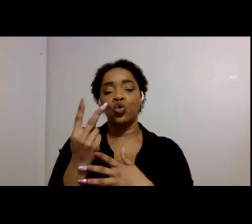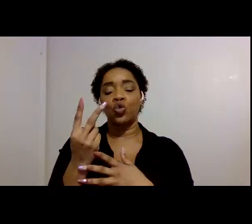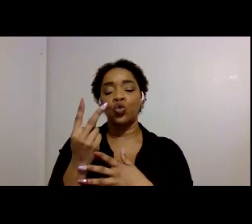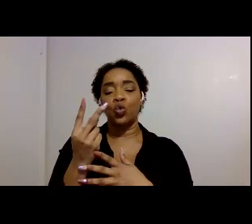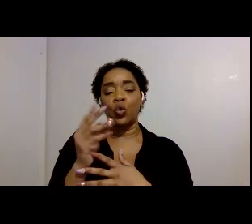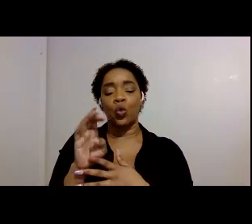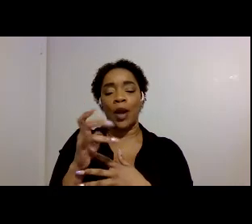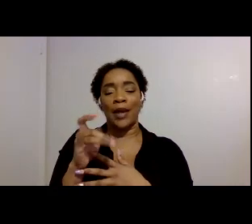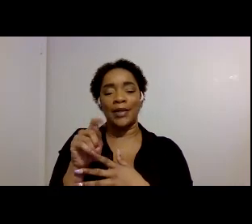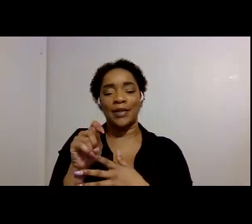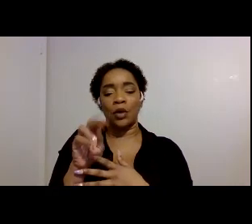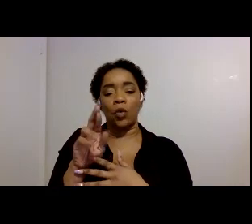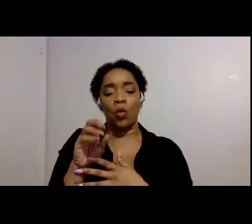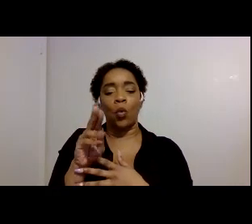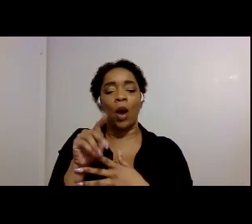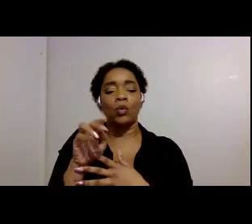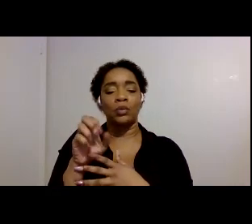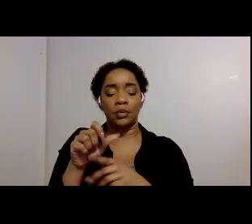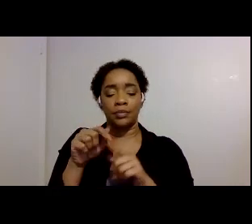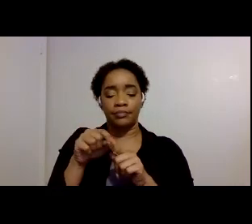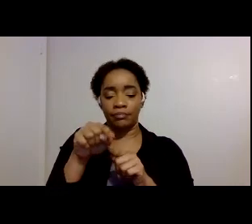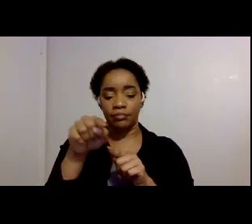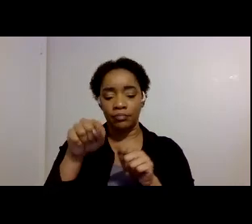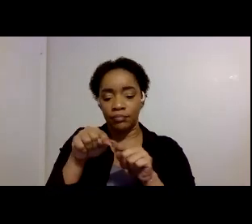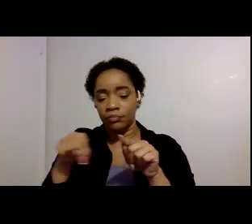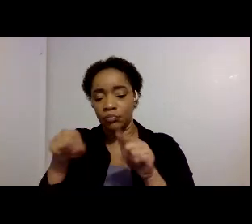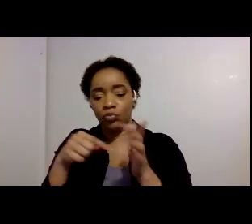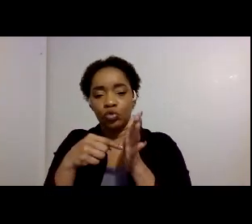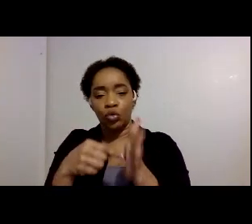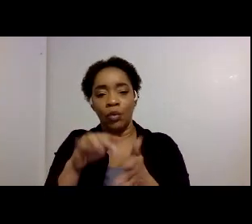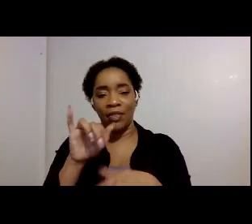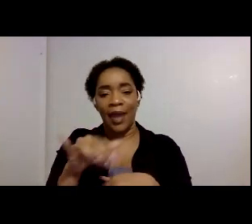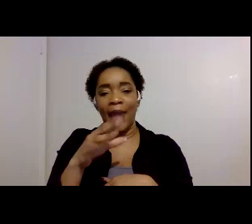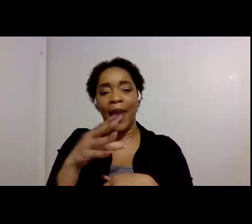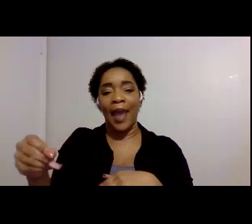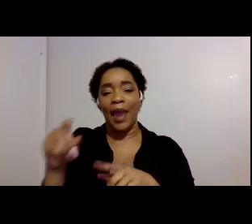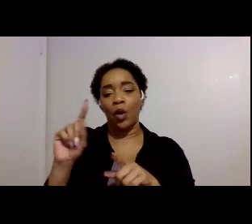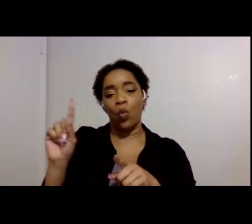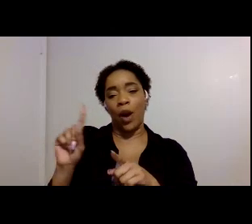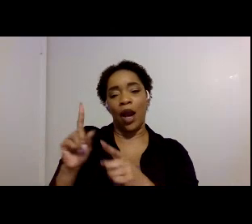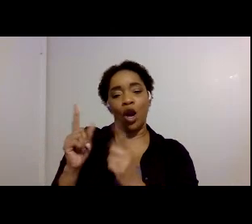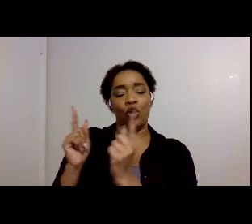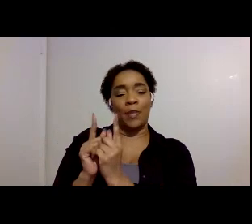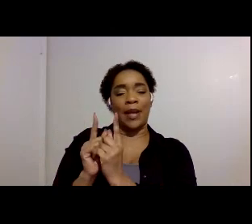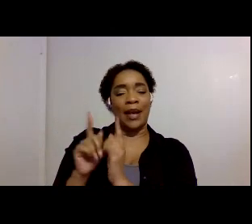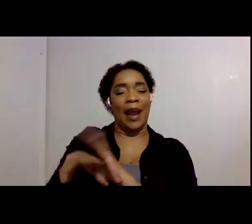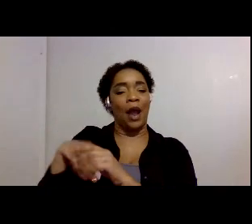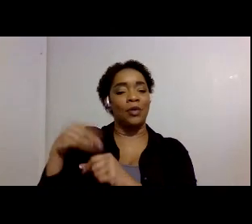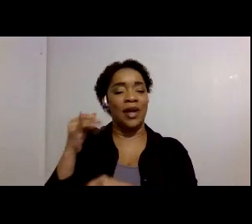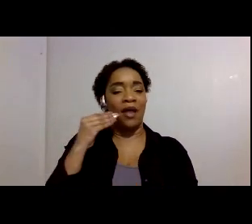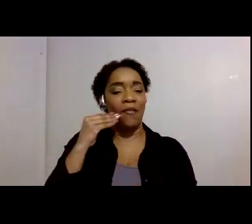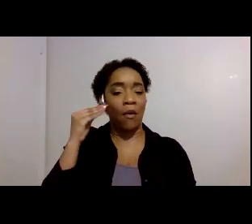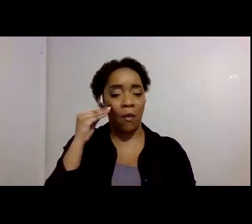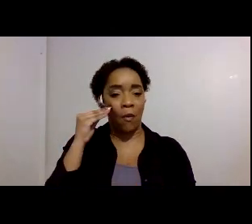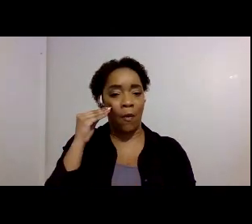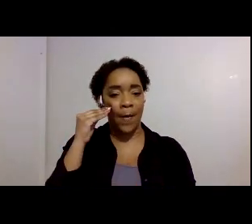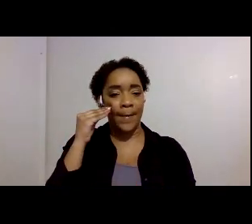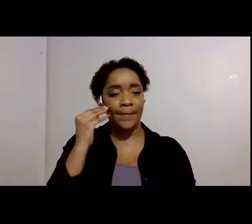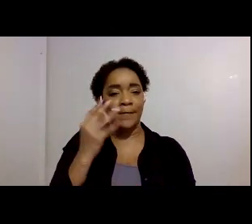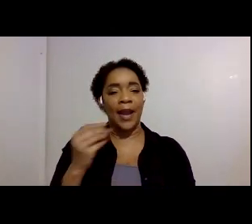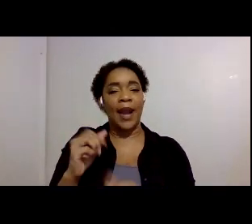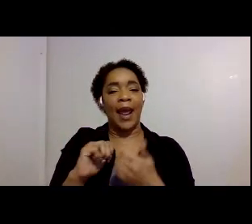to show those routes and those paths, and then show where your meeting point is outside of your home, and how you would get